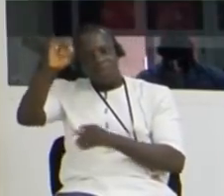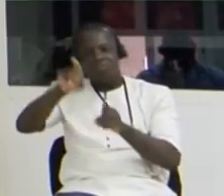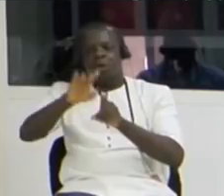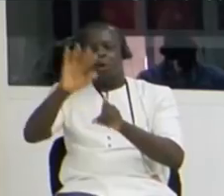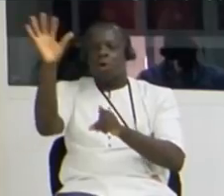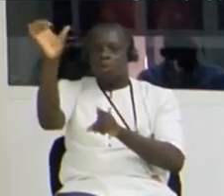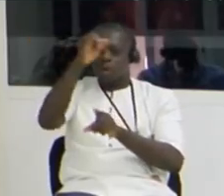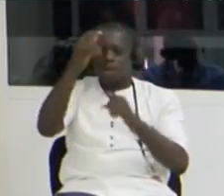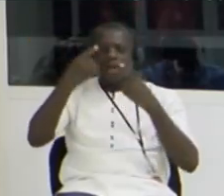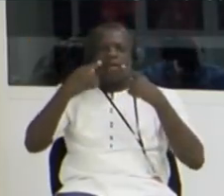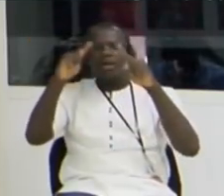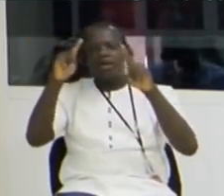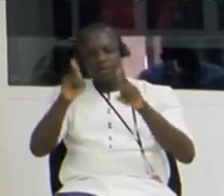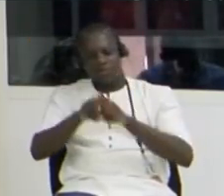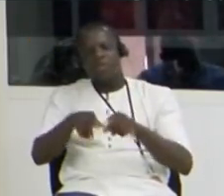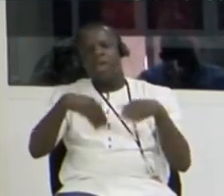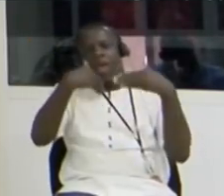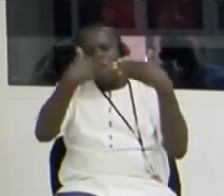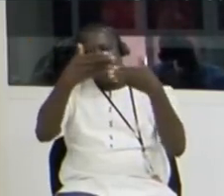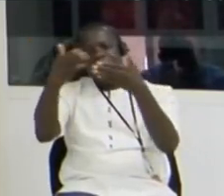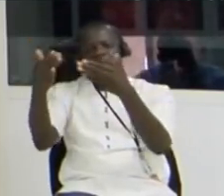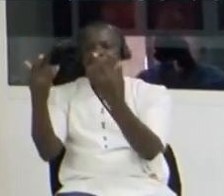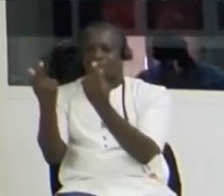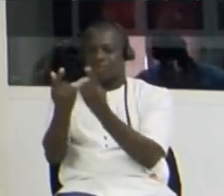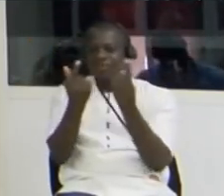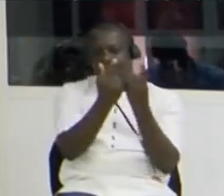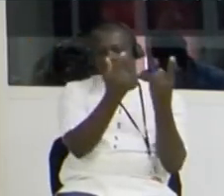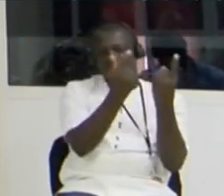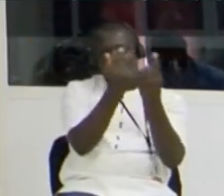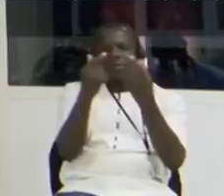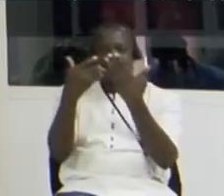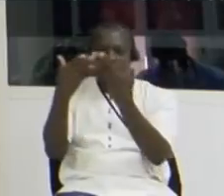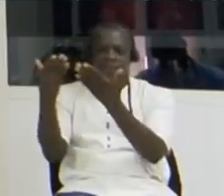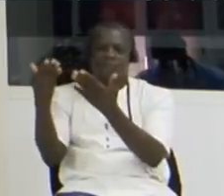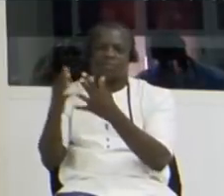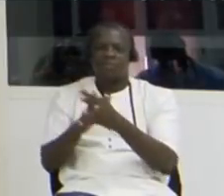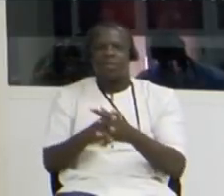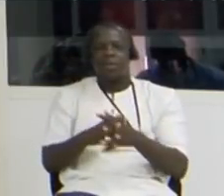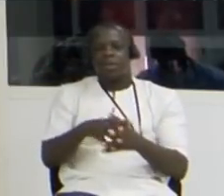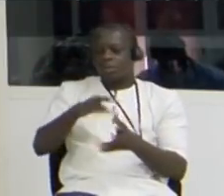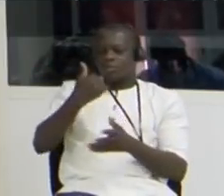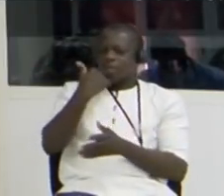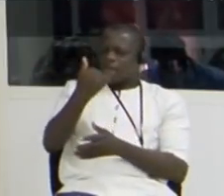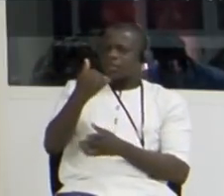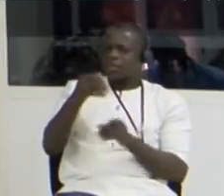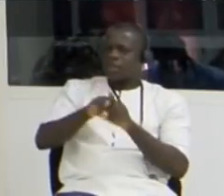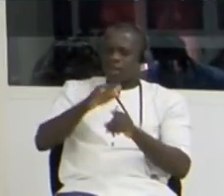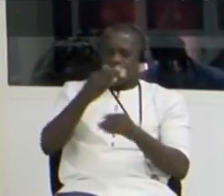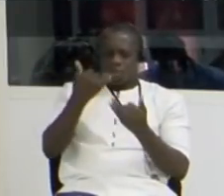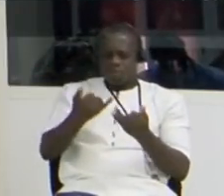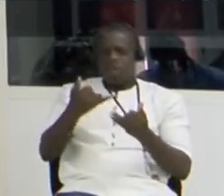And the gifts that you mentioned previously, these gifts, are they different from those?